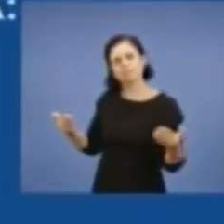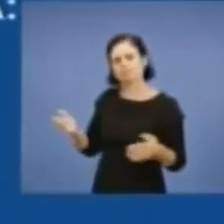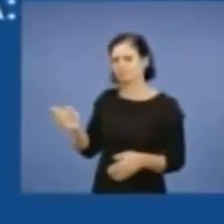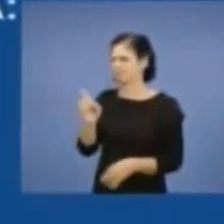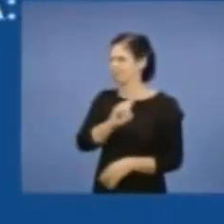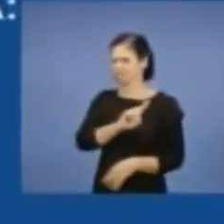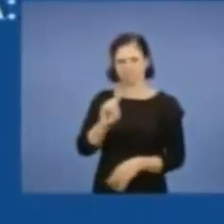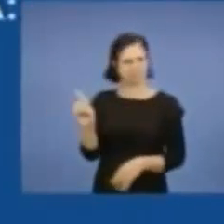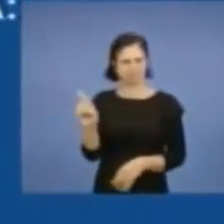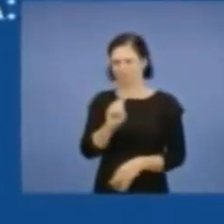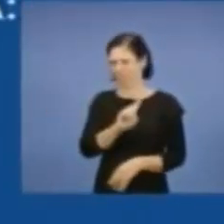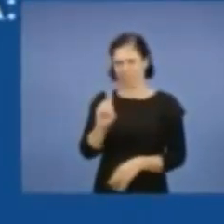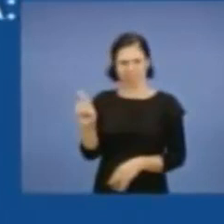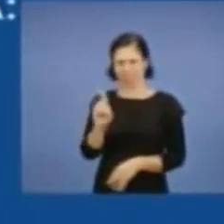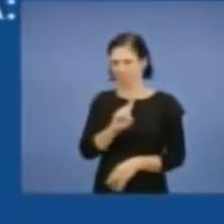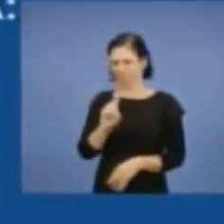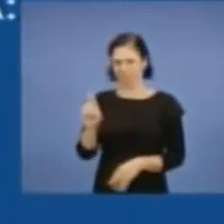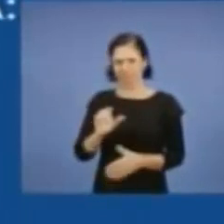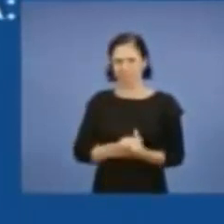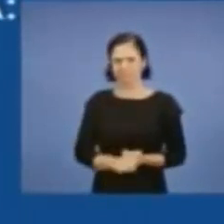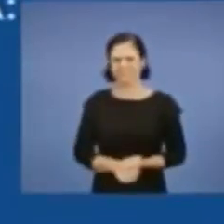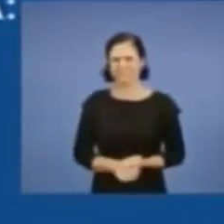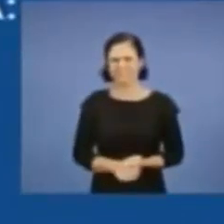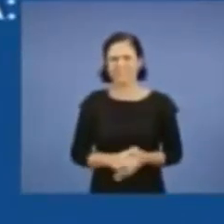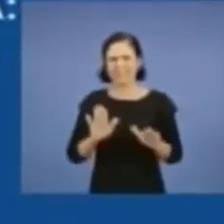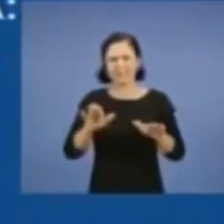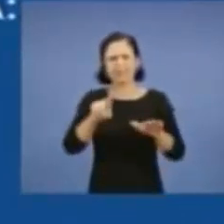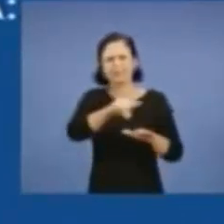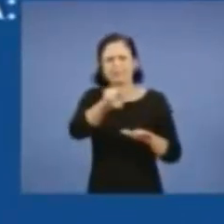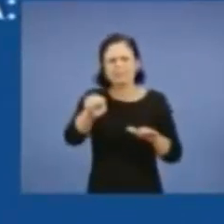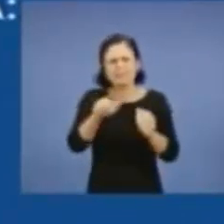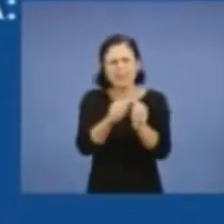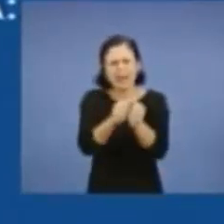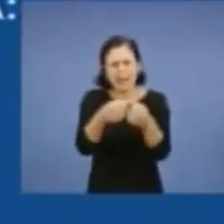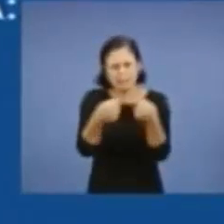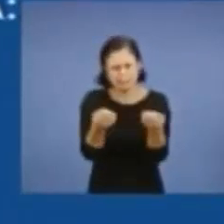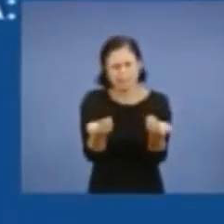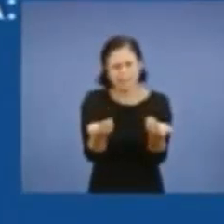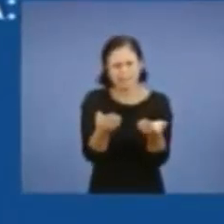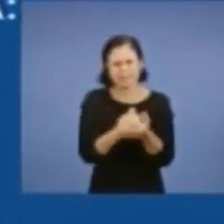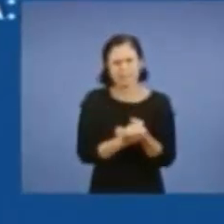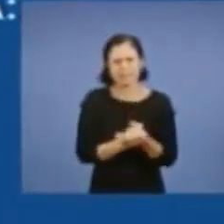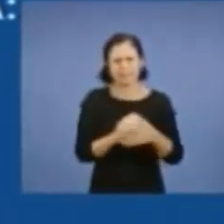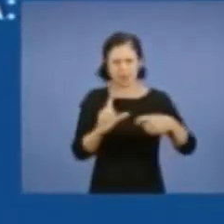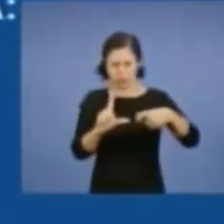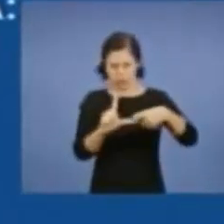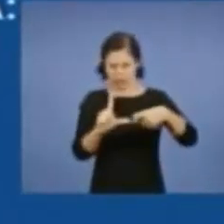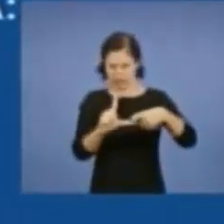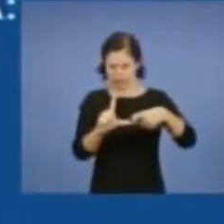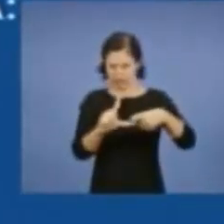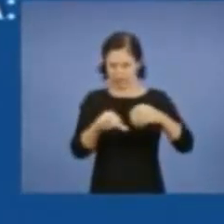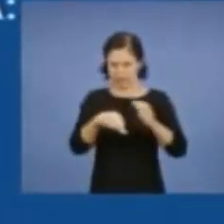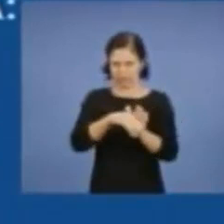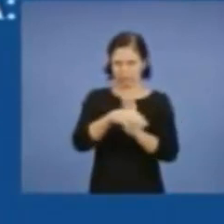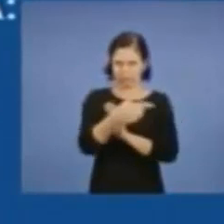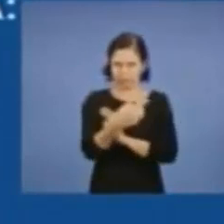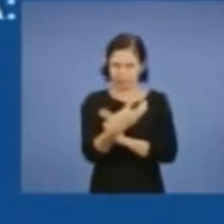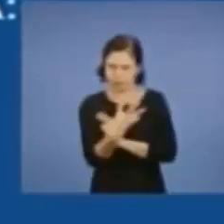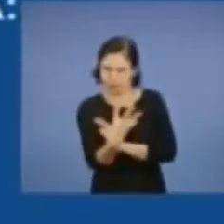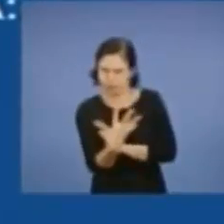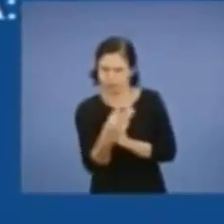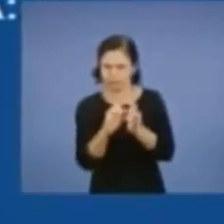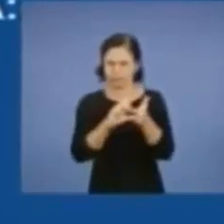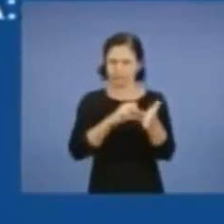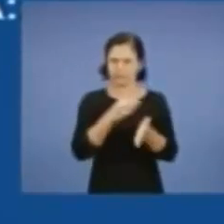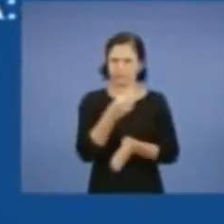recognized Jesus, according to the text, they did not recognize. Now, you brethren, will open Luke